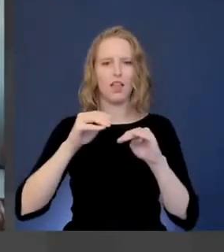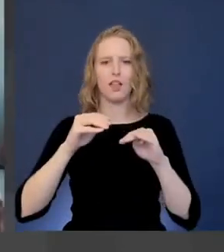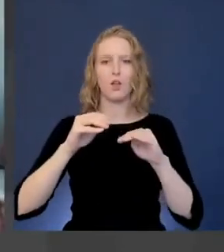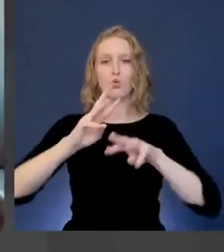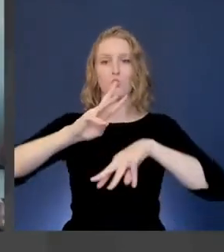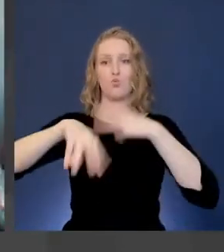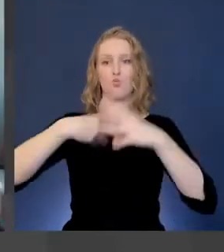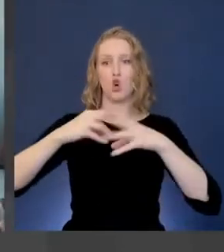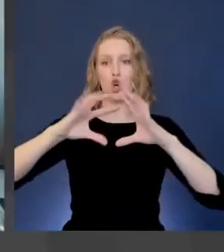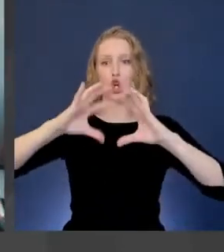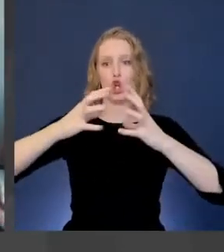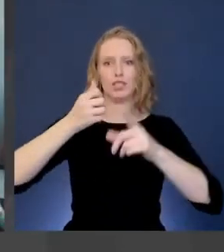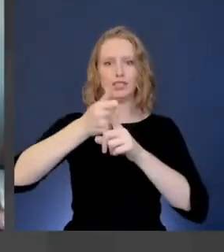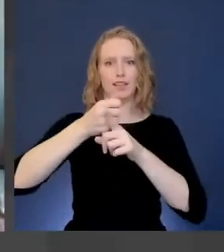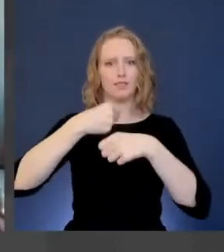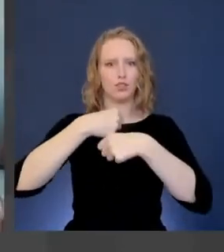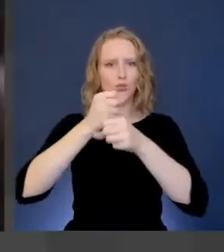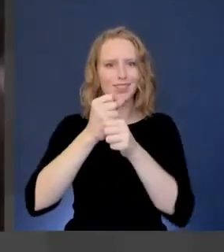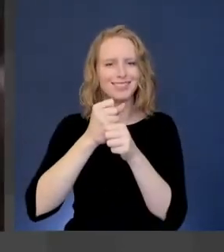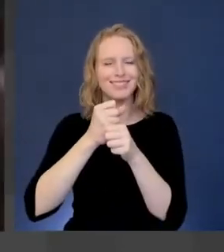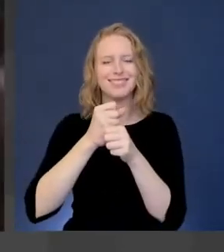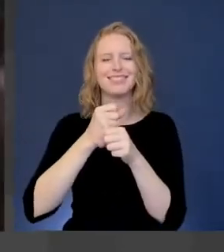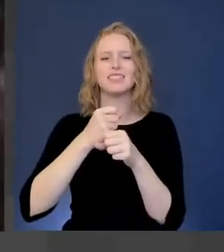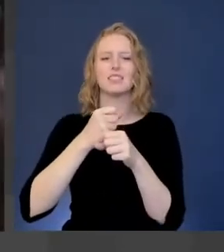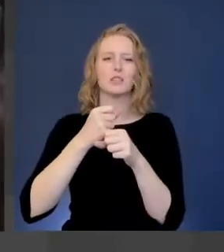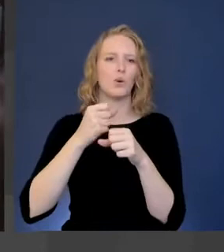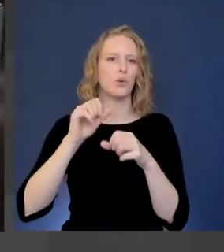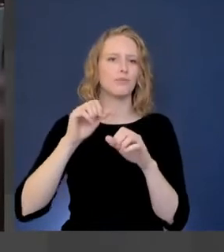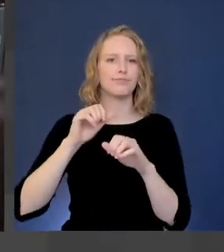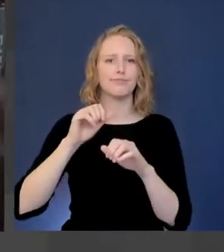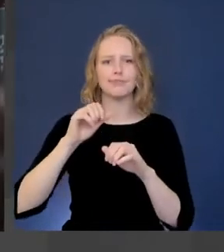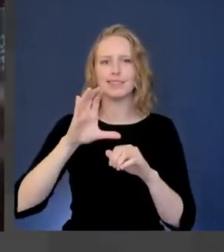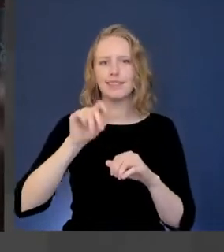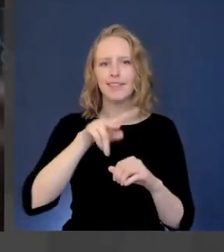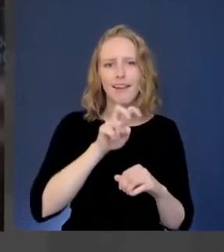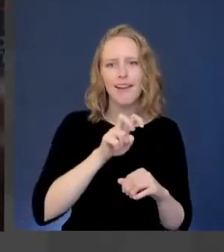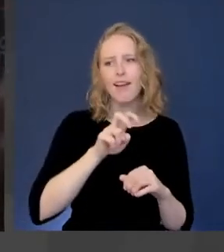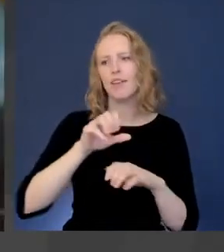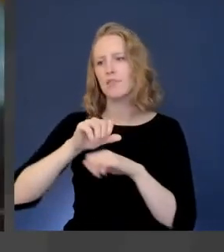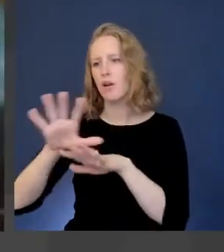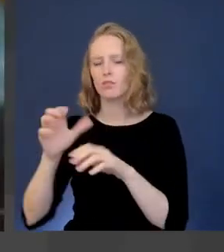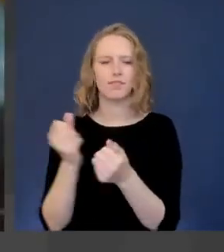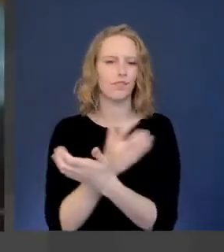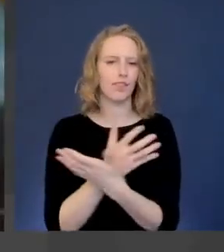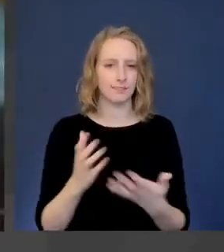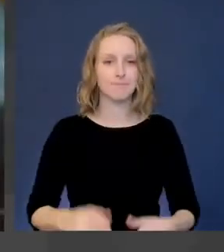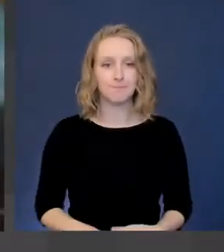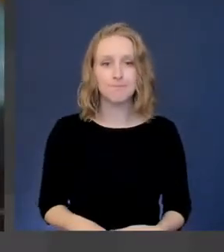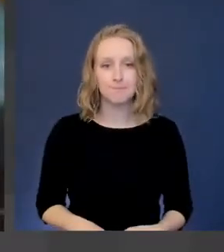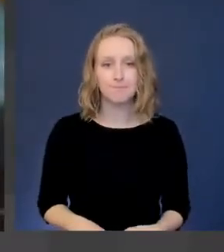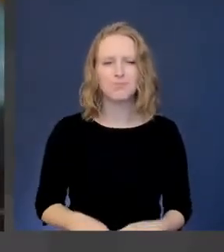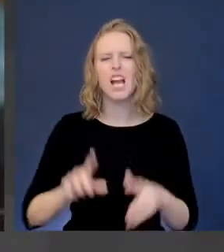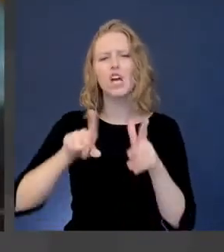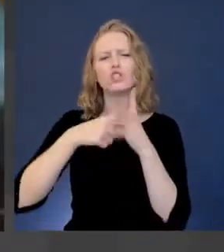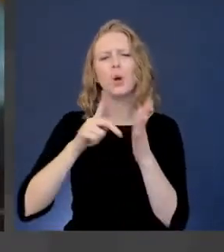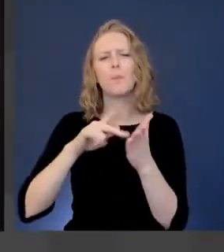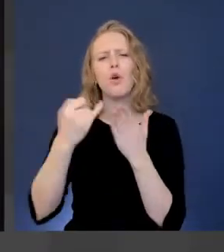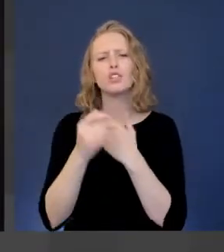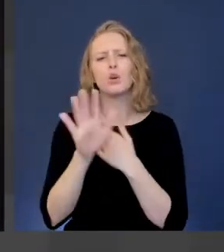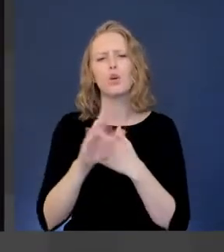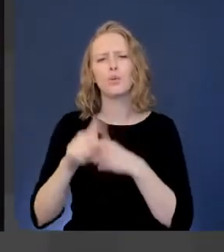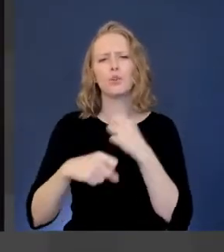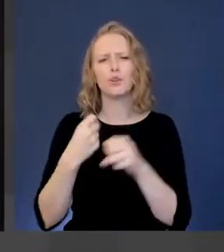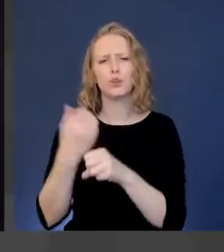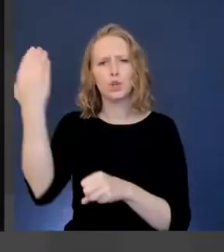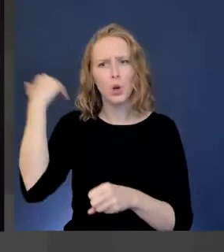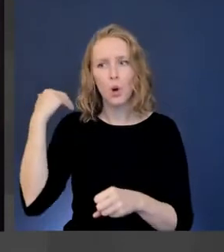So that's the caves and the mountains and everything in between. When I started this project about a year ago, I knew almost nothing about world generation,